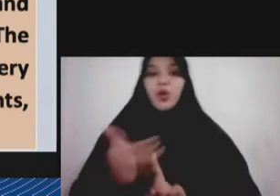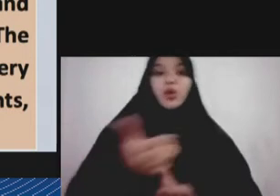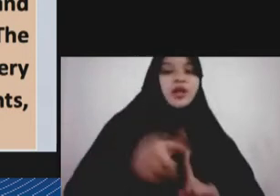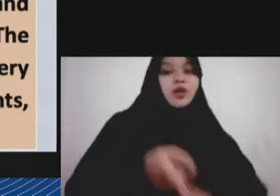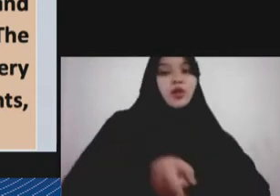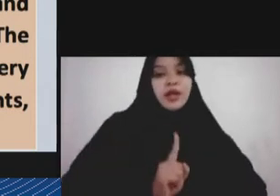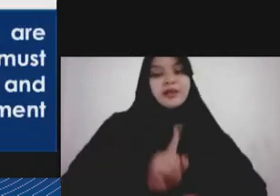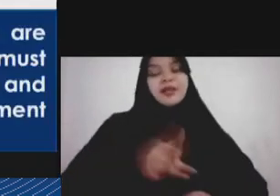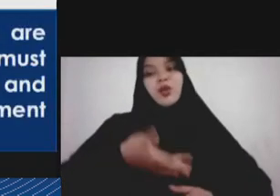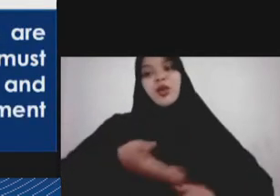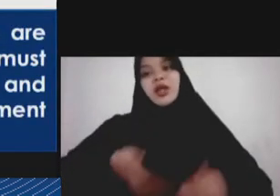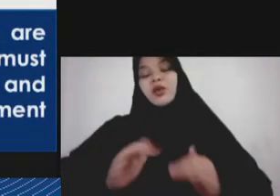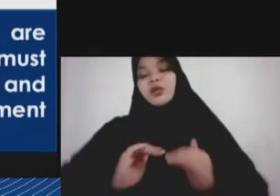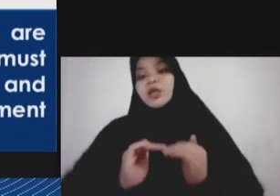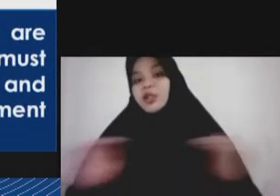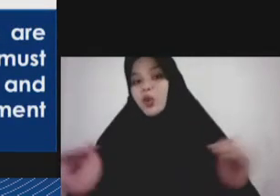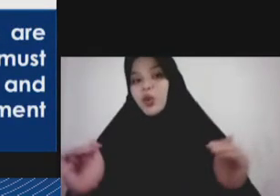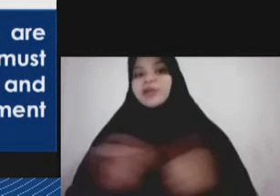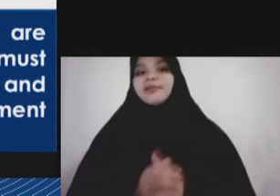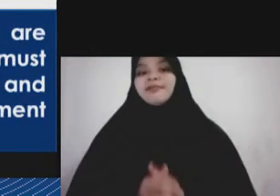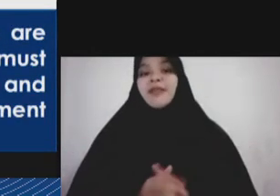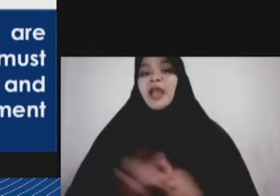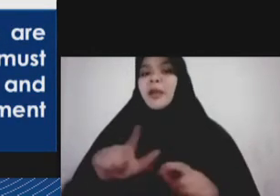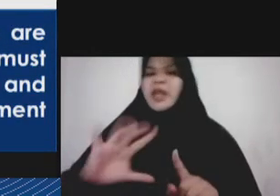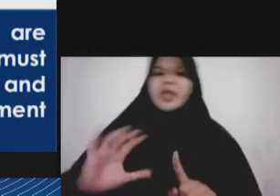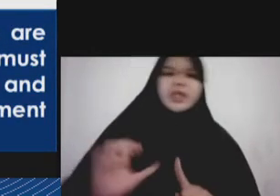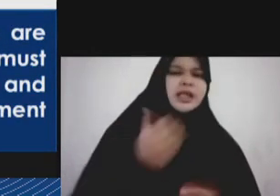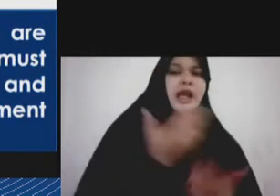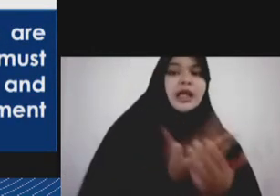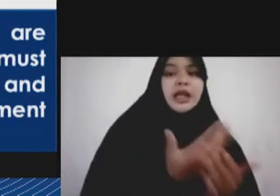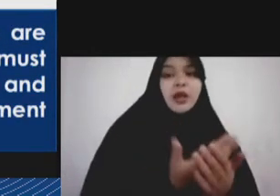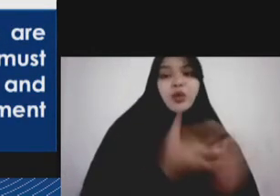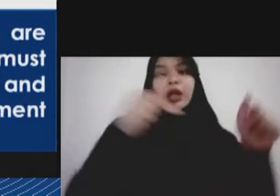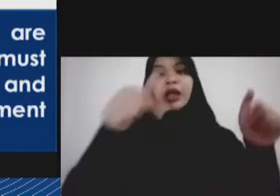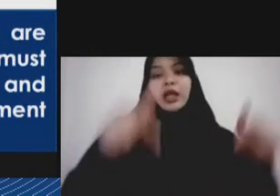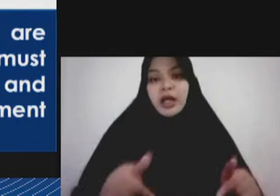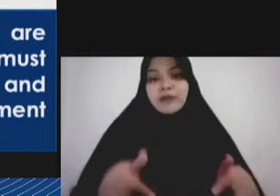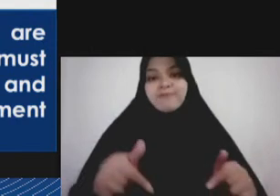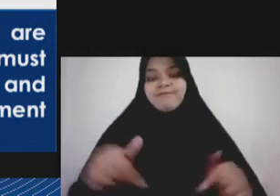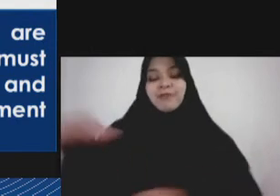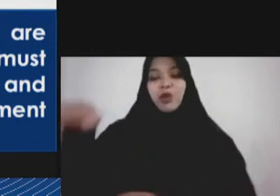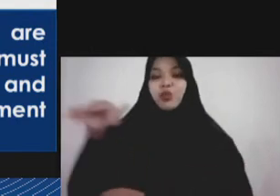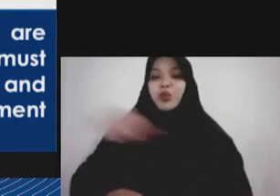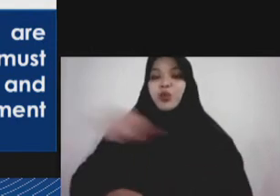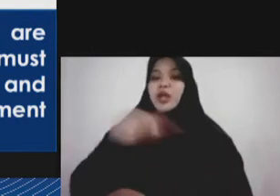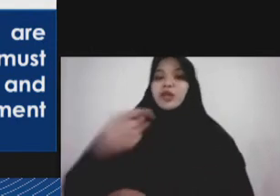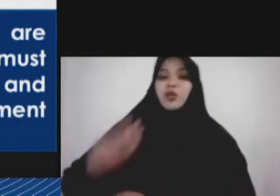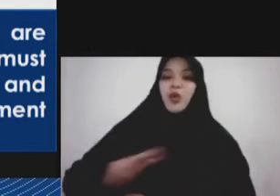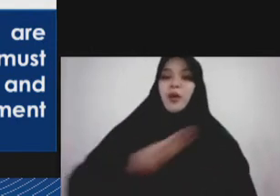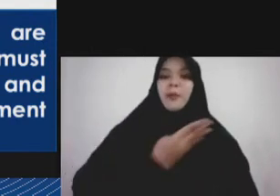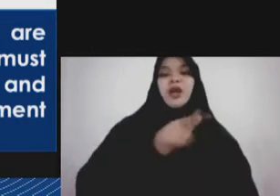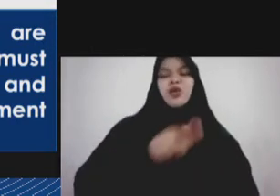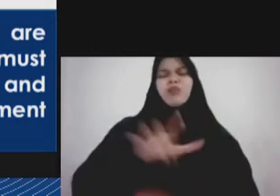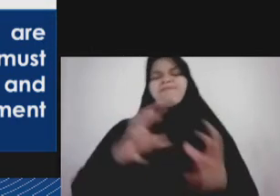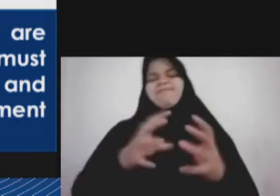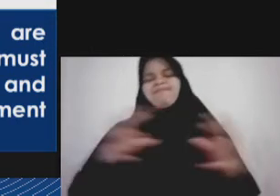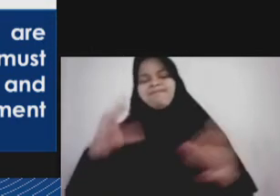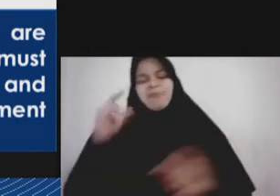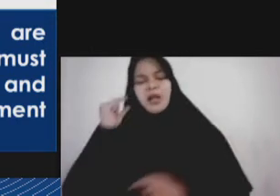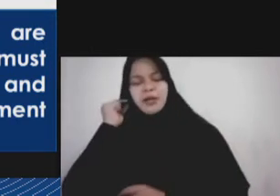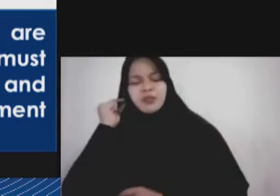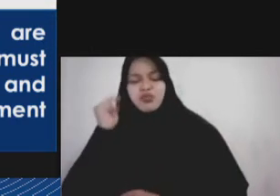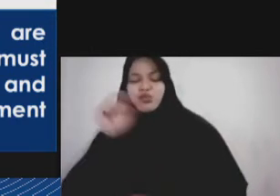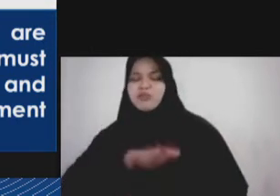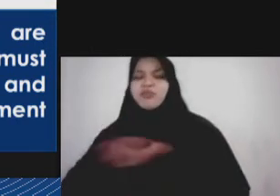justice. But the reality in the field shows that the victims of violence are mostly women and children, so that the state